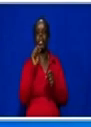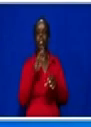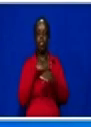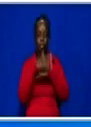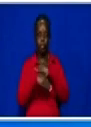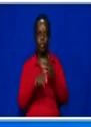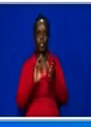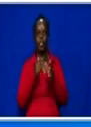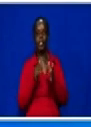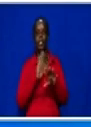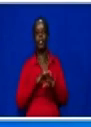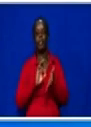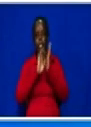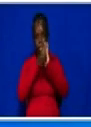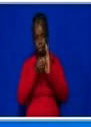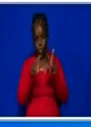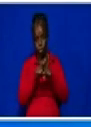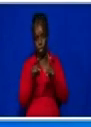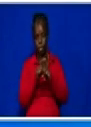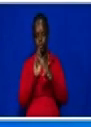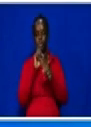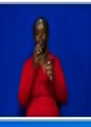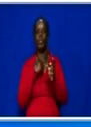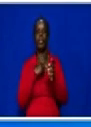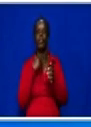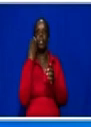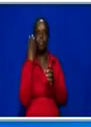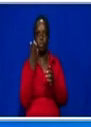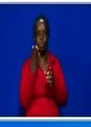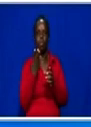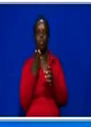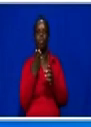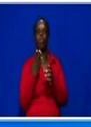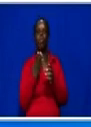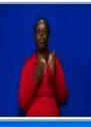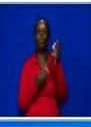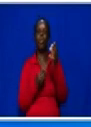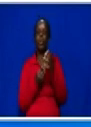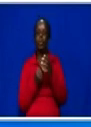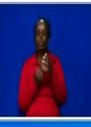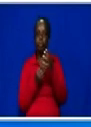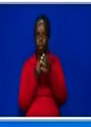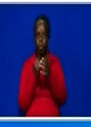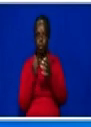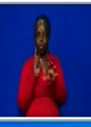give you a very good example where we have the 4 o'clock plant with